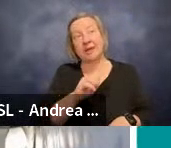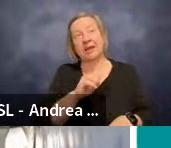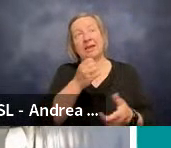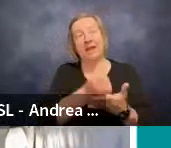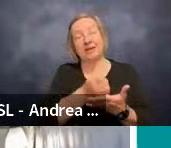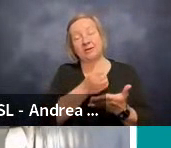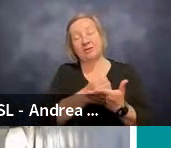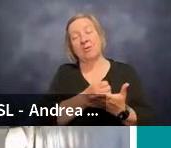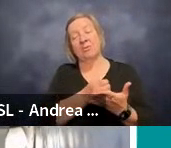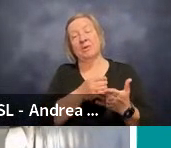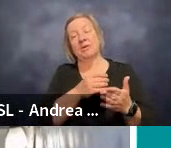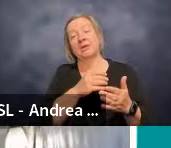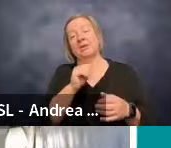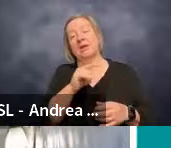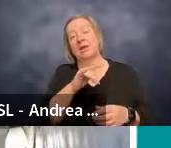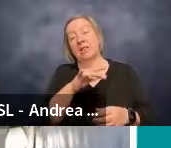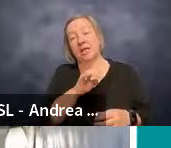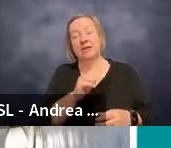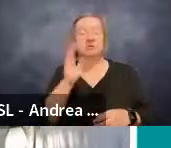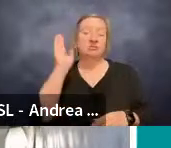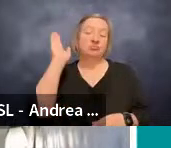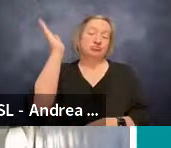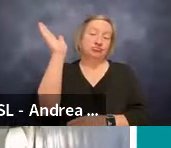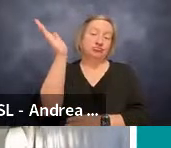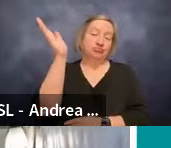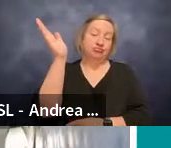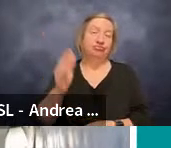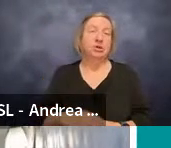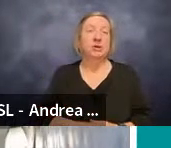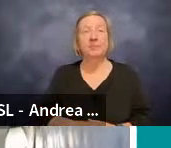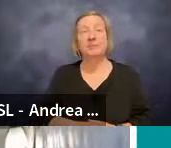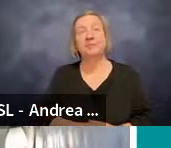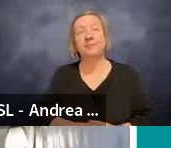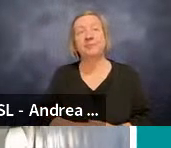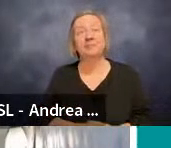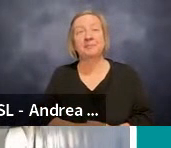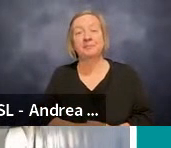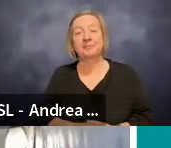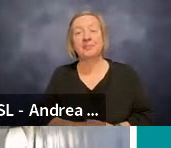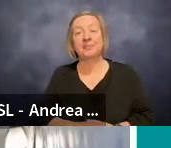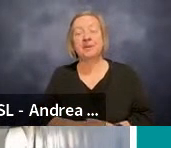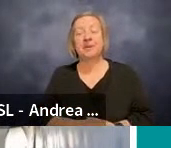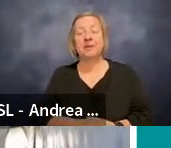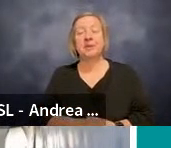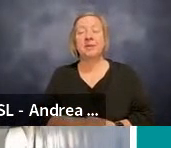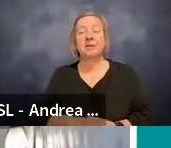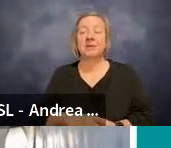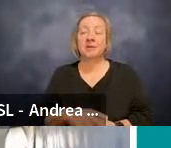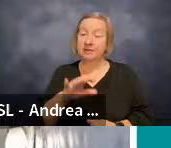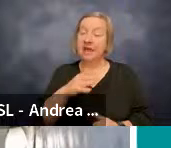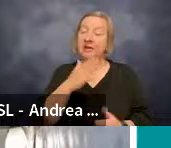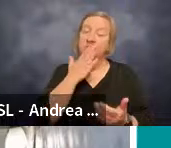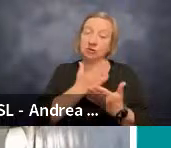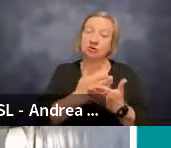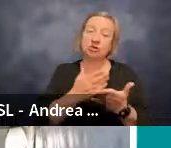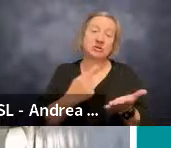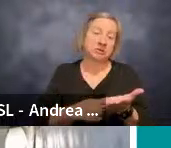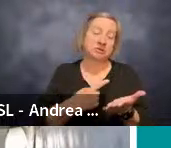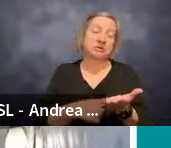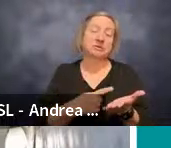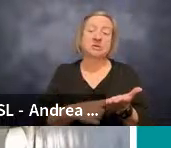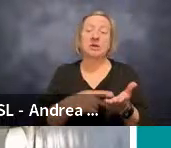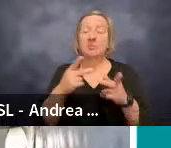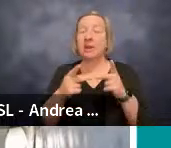making a presentation. That was a very, very good conversation. Folks were